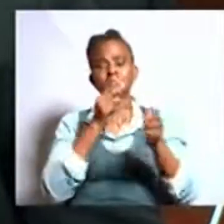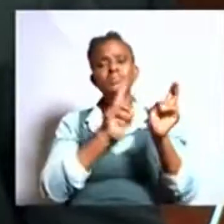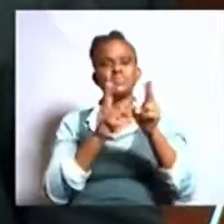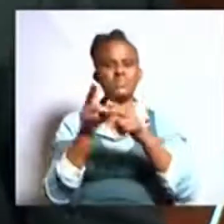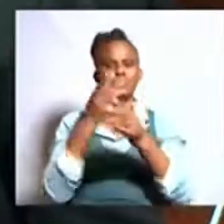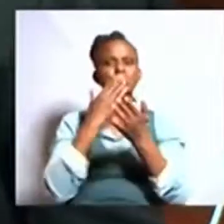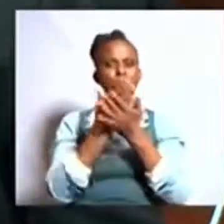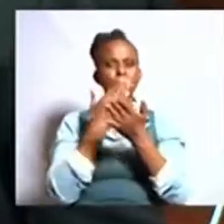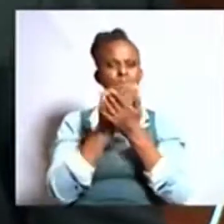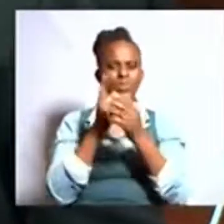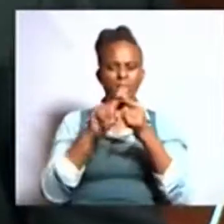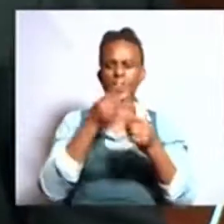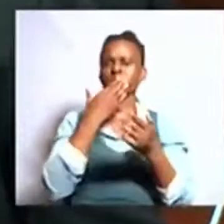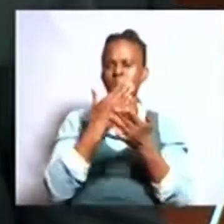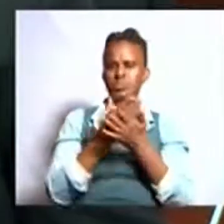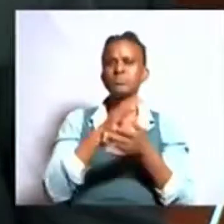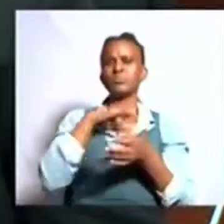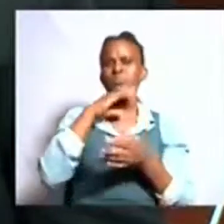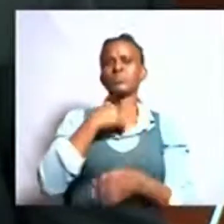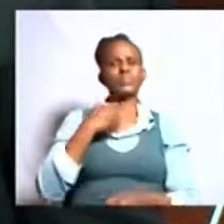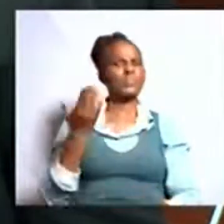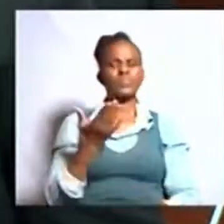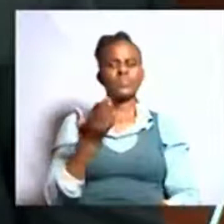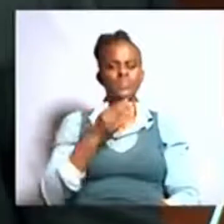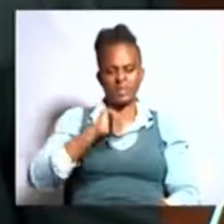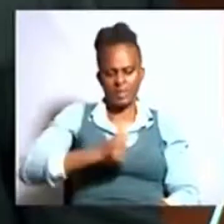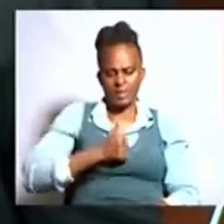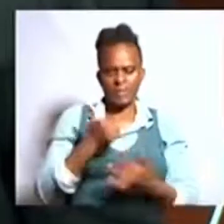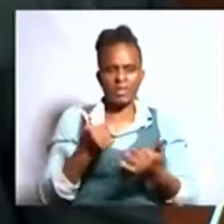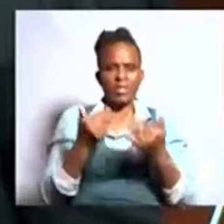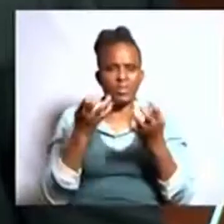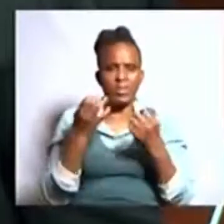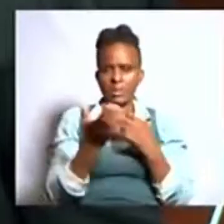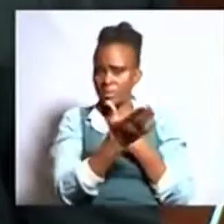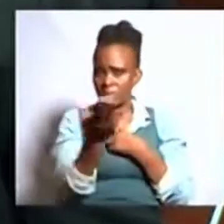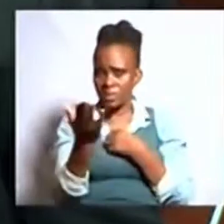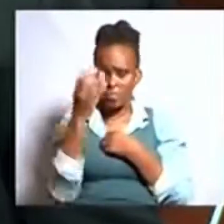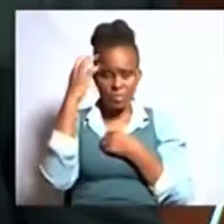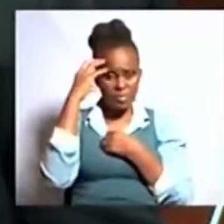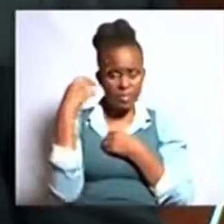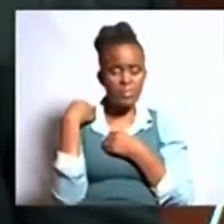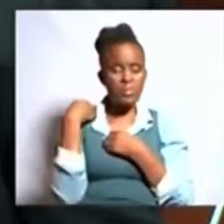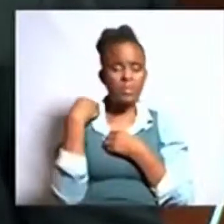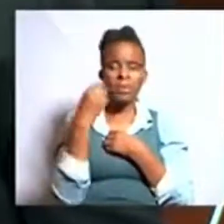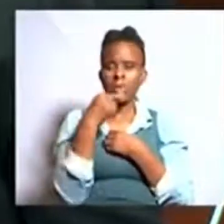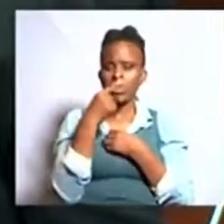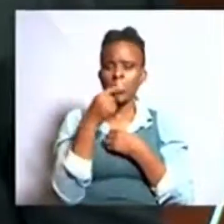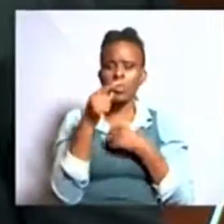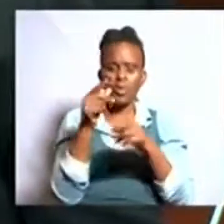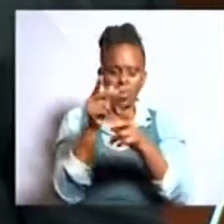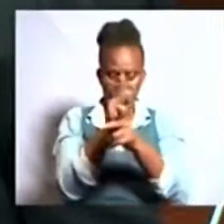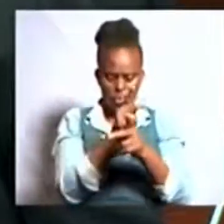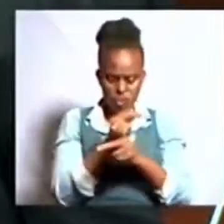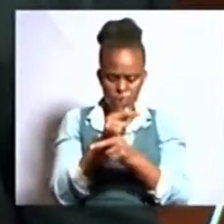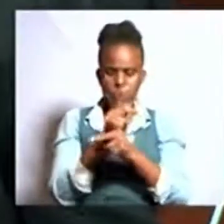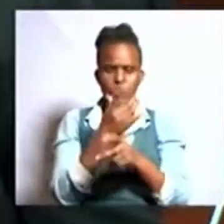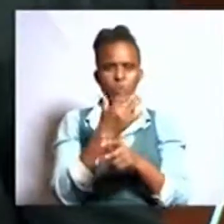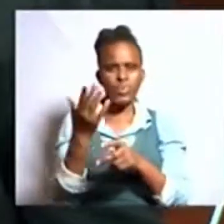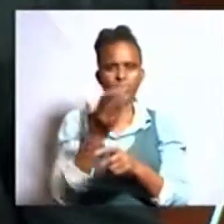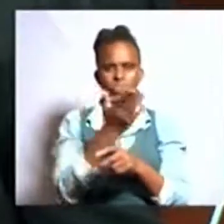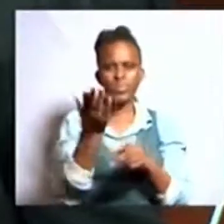but they are not satisfactory. We want the officials who handle these things to